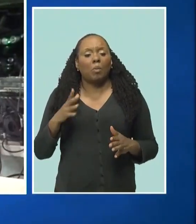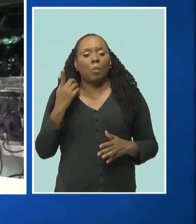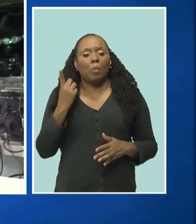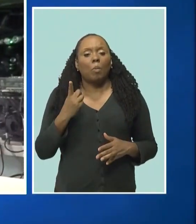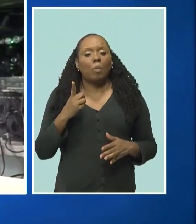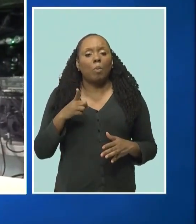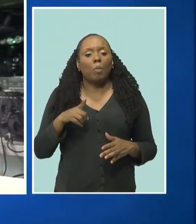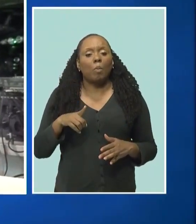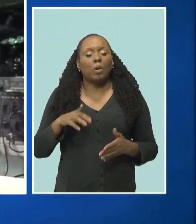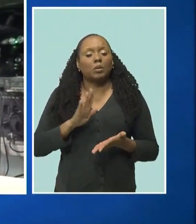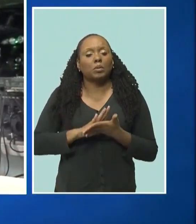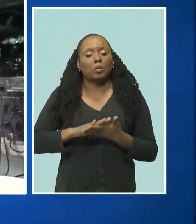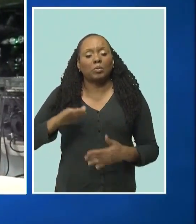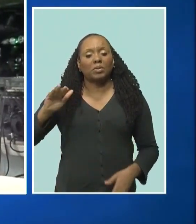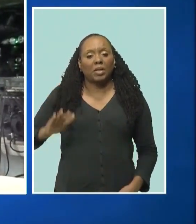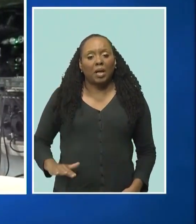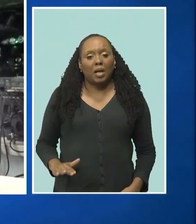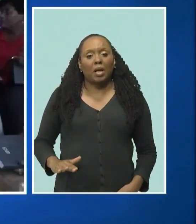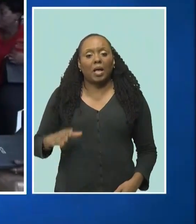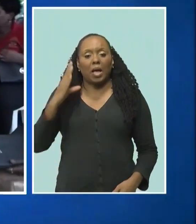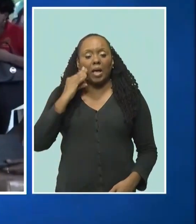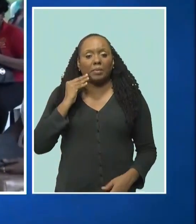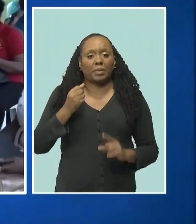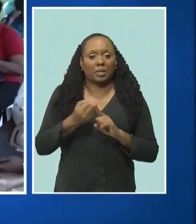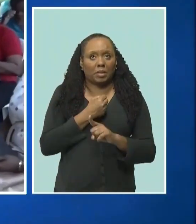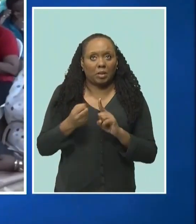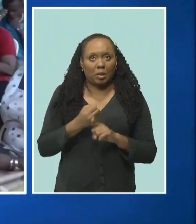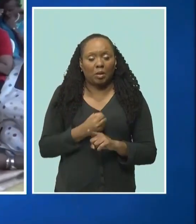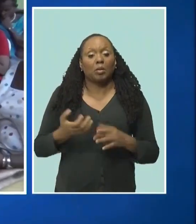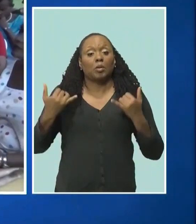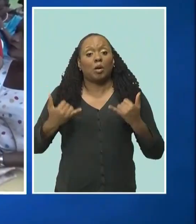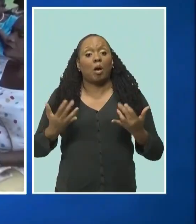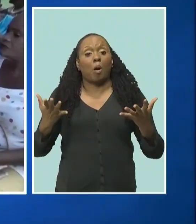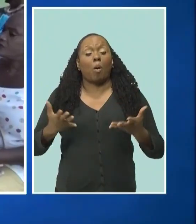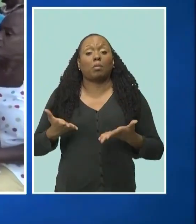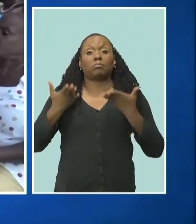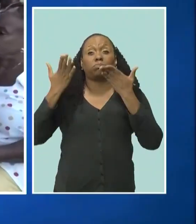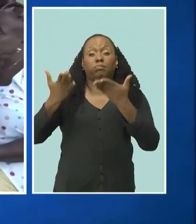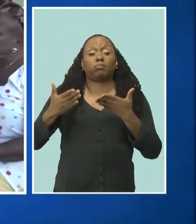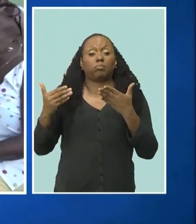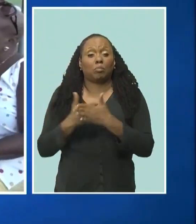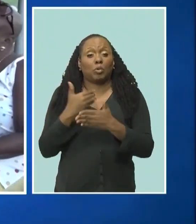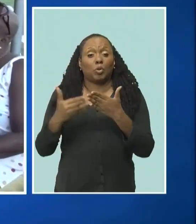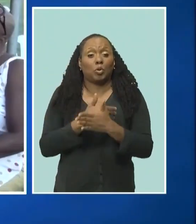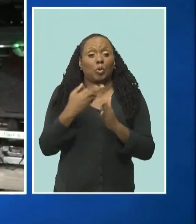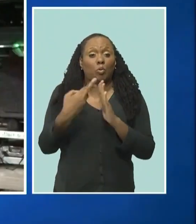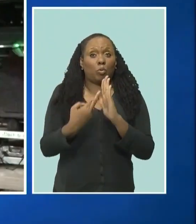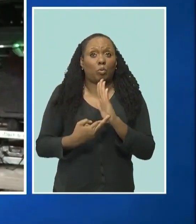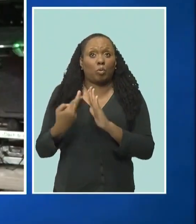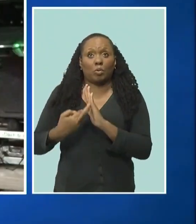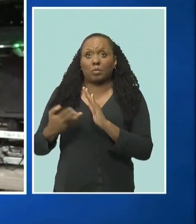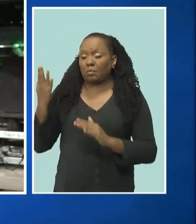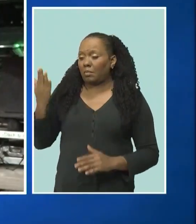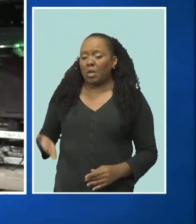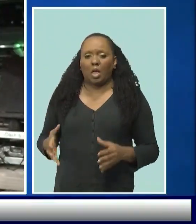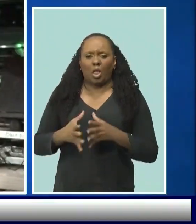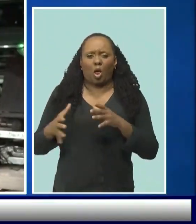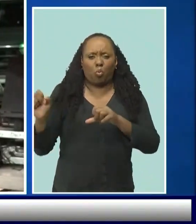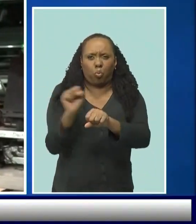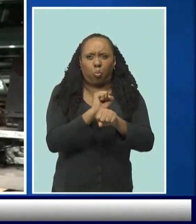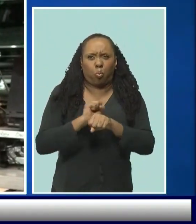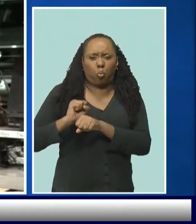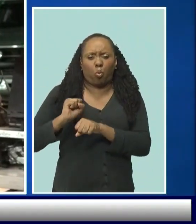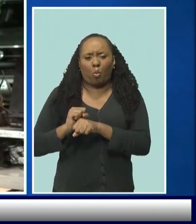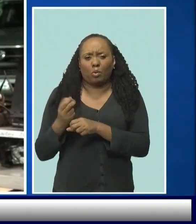audit team is already at work to meet the proposed deadline. It's a lot of work to be done in a short period of time, because understand you